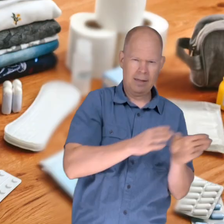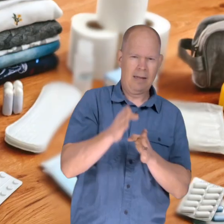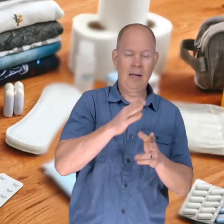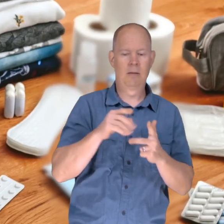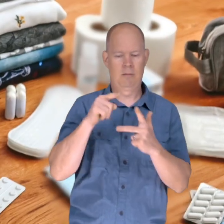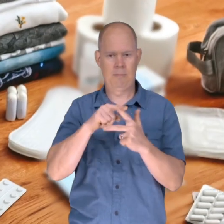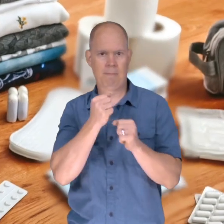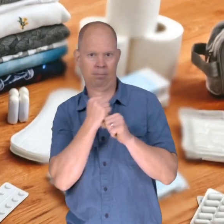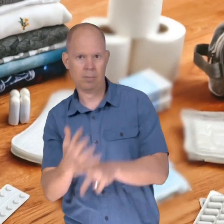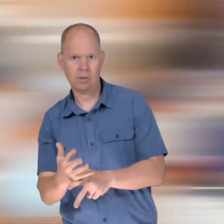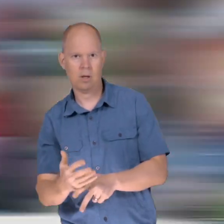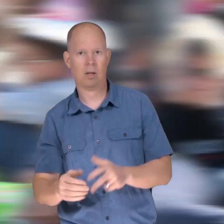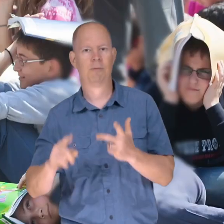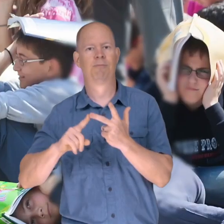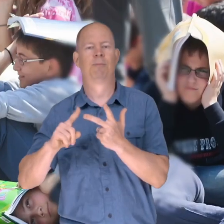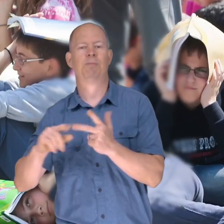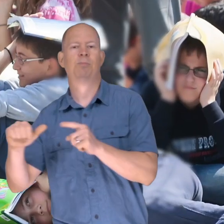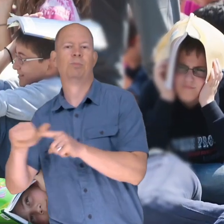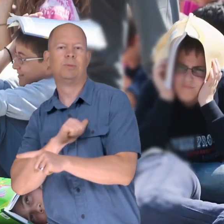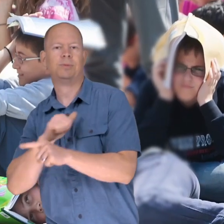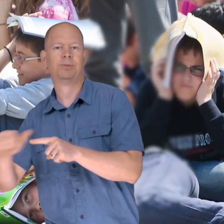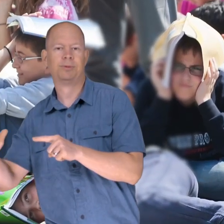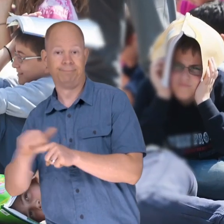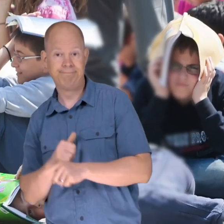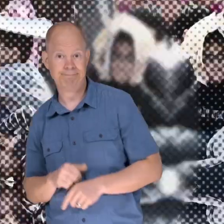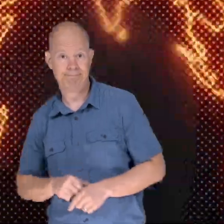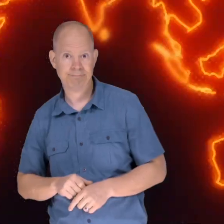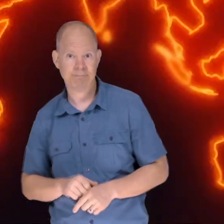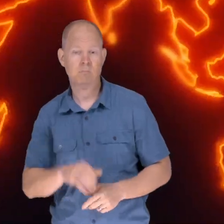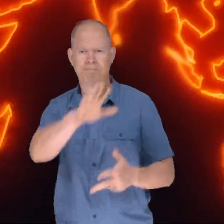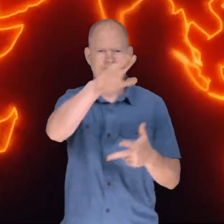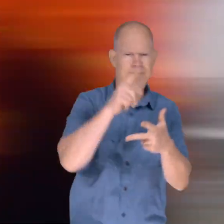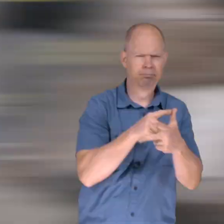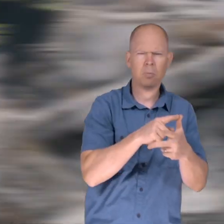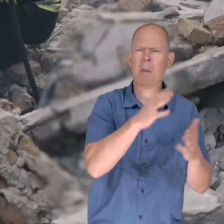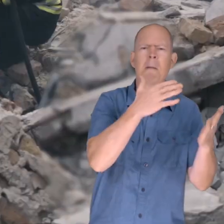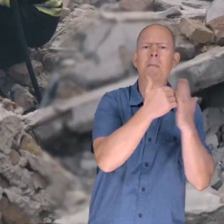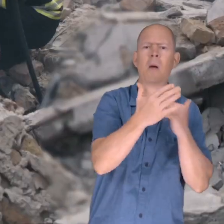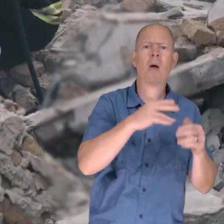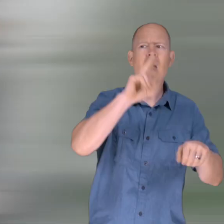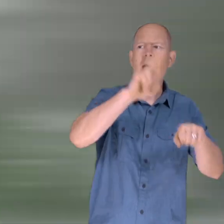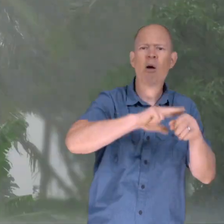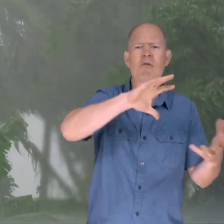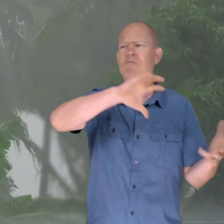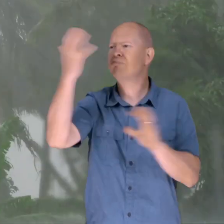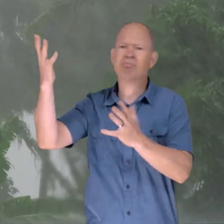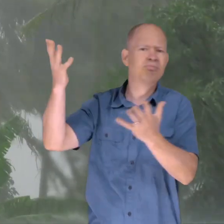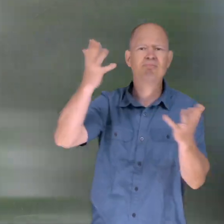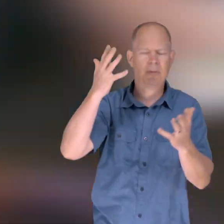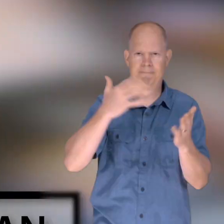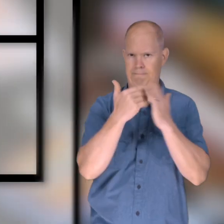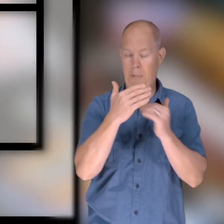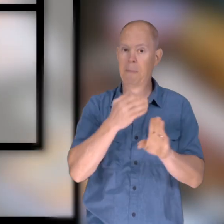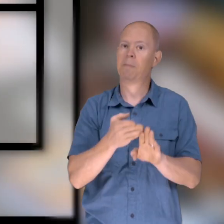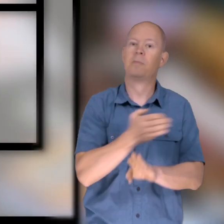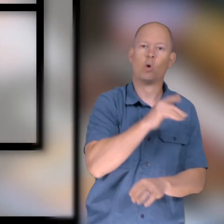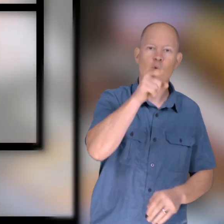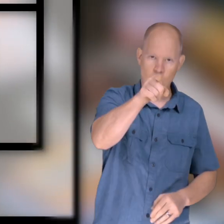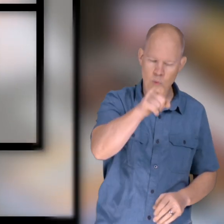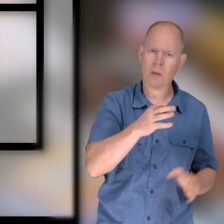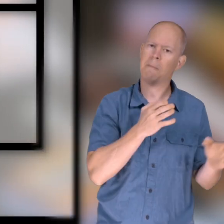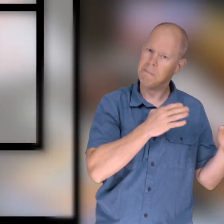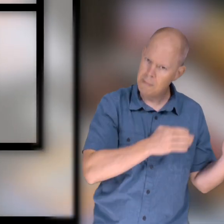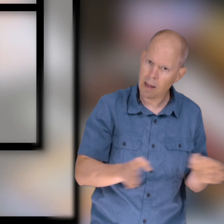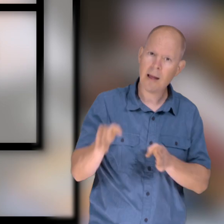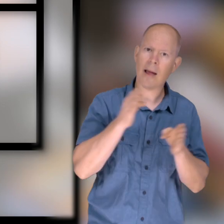Plan, prepare, and practice. First, regardless of the potential disaster, you need to